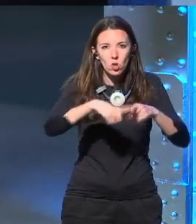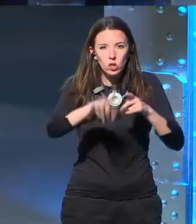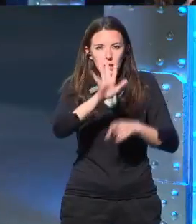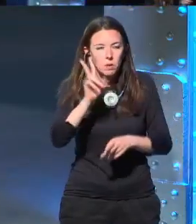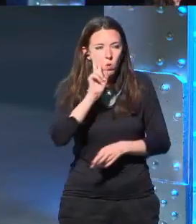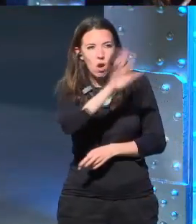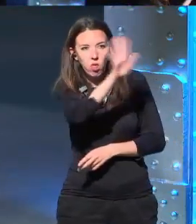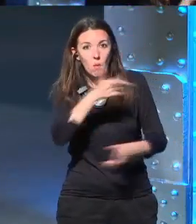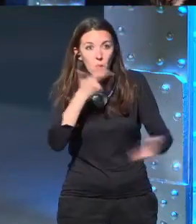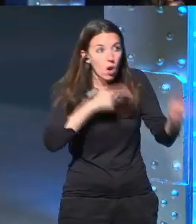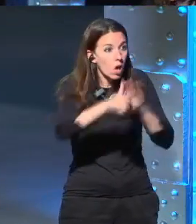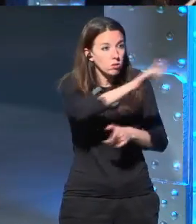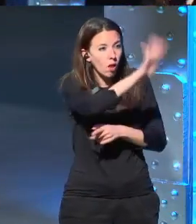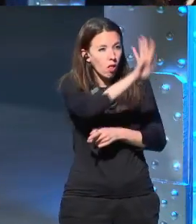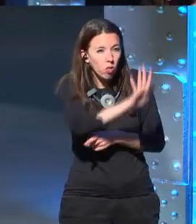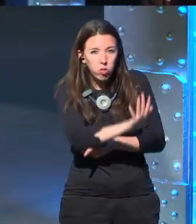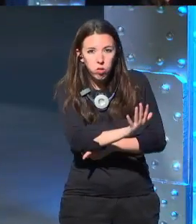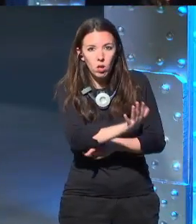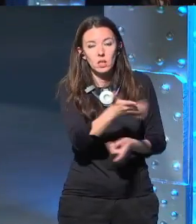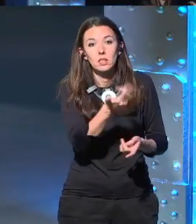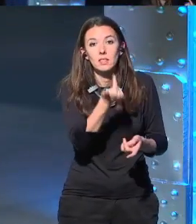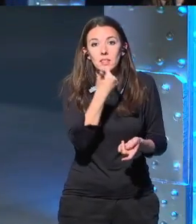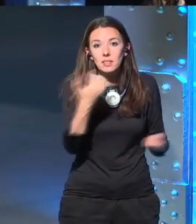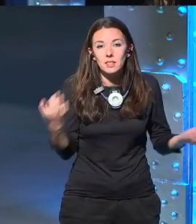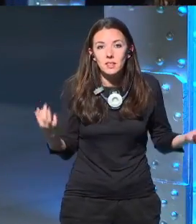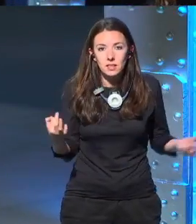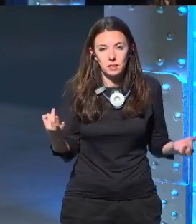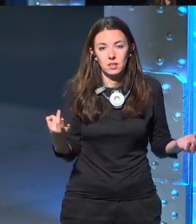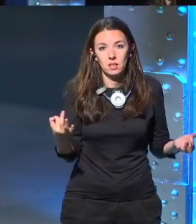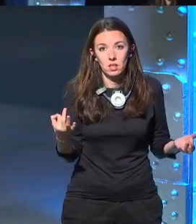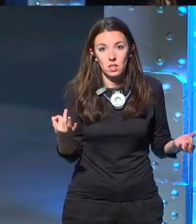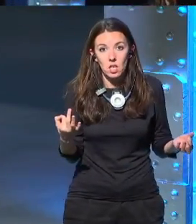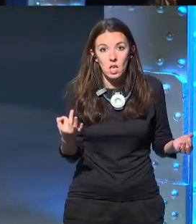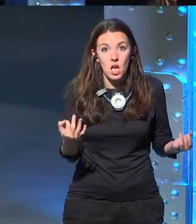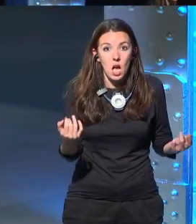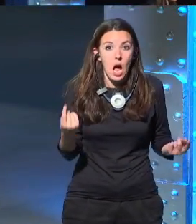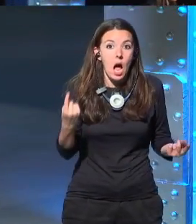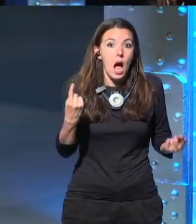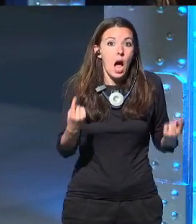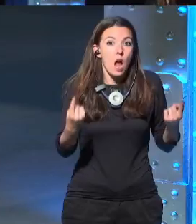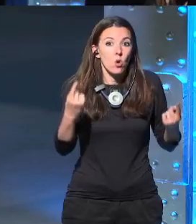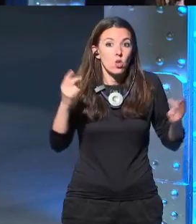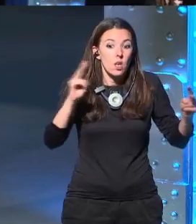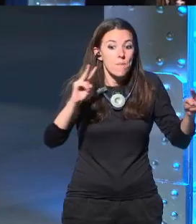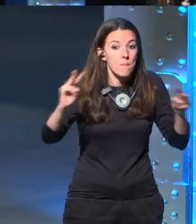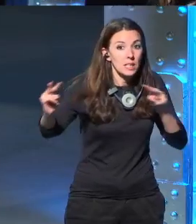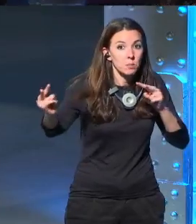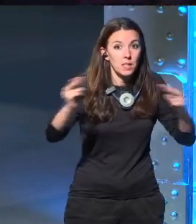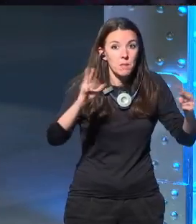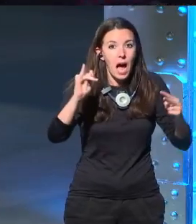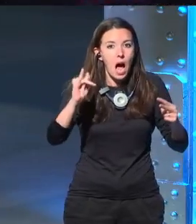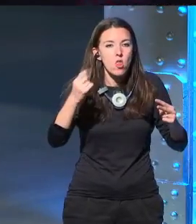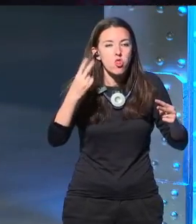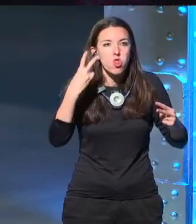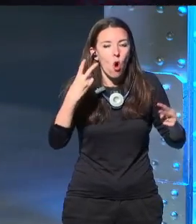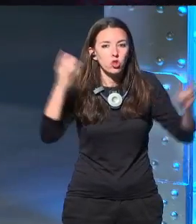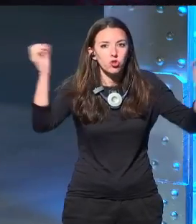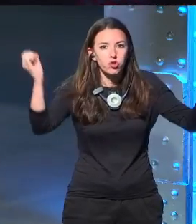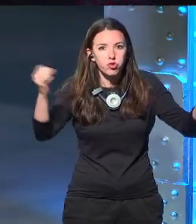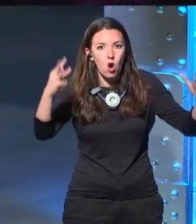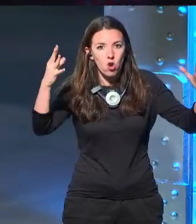something called sharpness perspective, which is at a certain point, because we have two eyes and it focuses right here at about arm's length